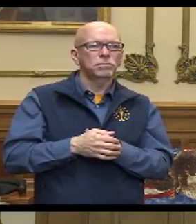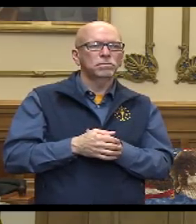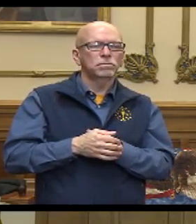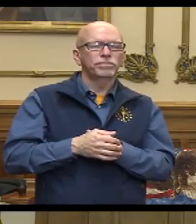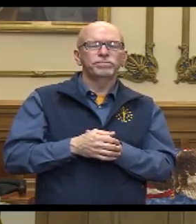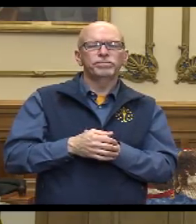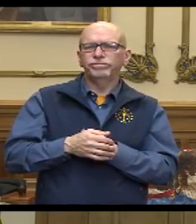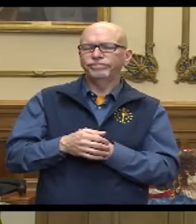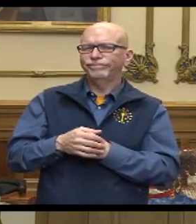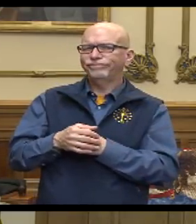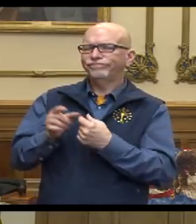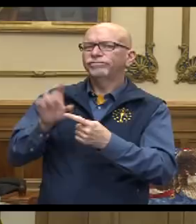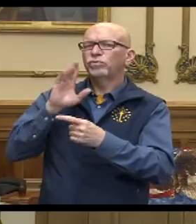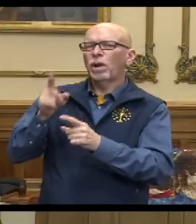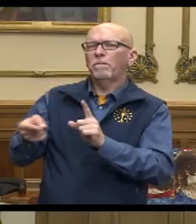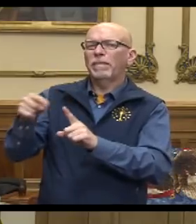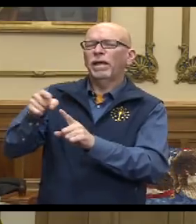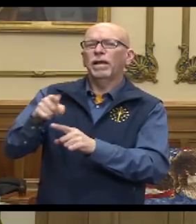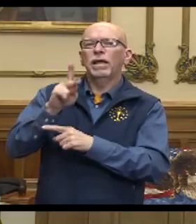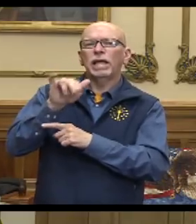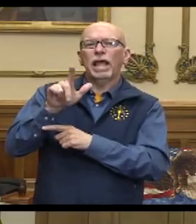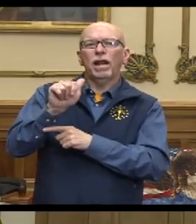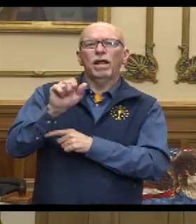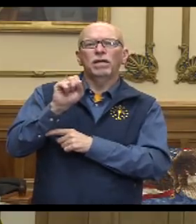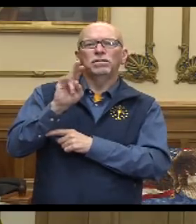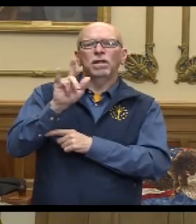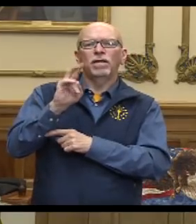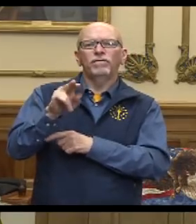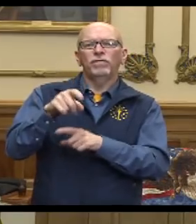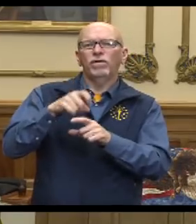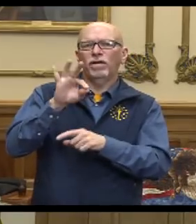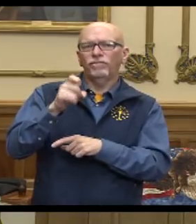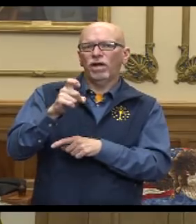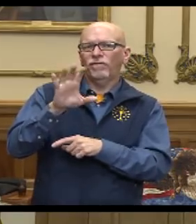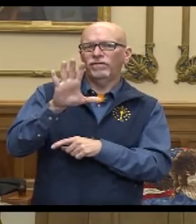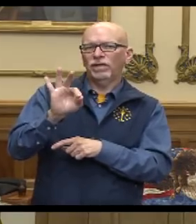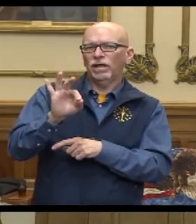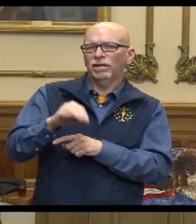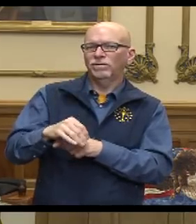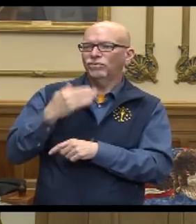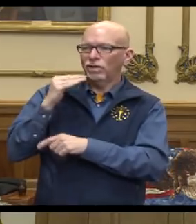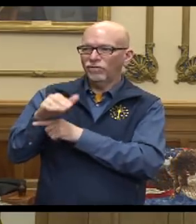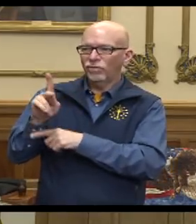We'll come back to Rob. Kayla Sullivan, Fox 59. Afternoon, Kayla.